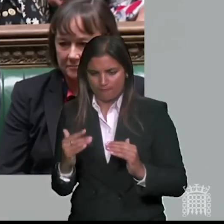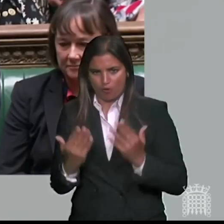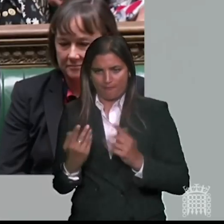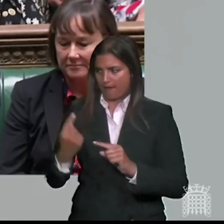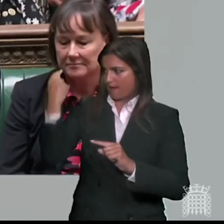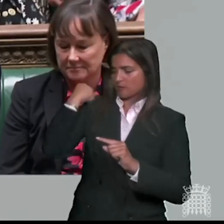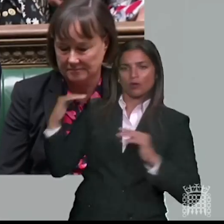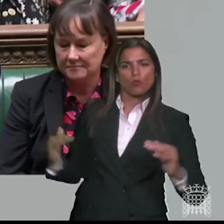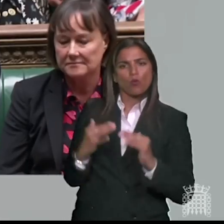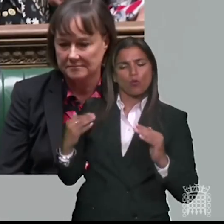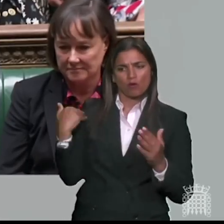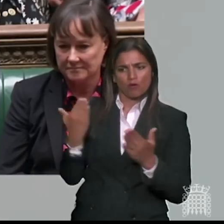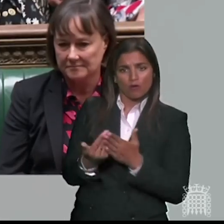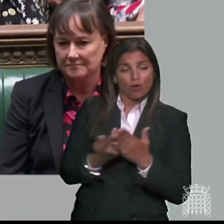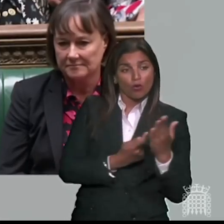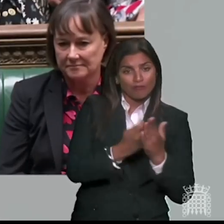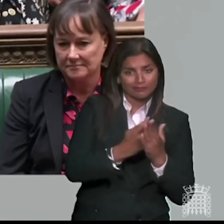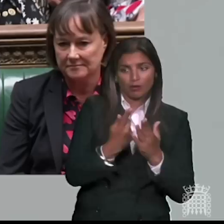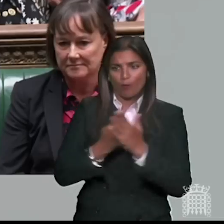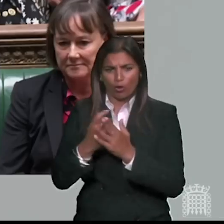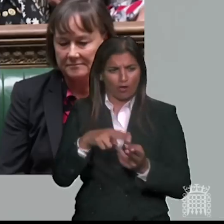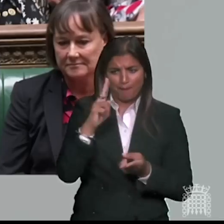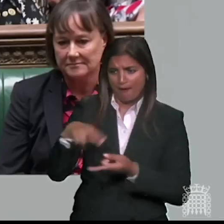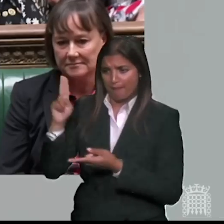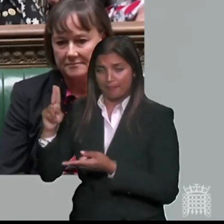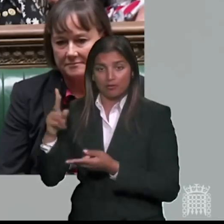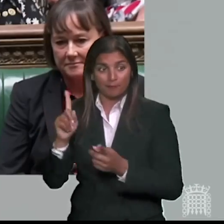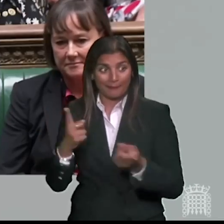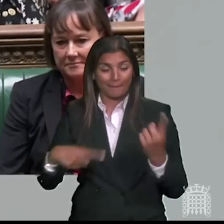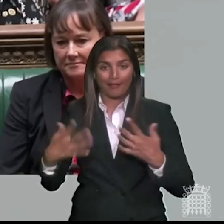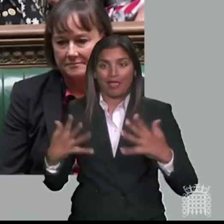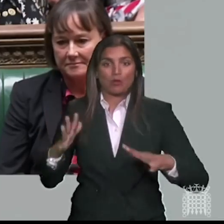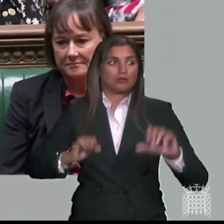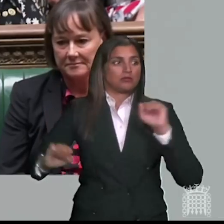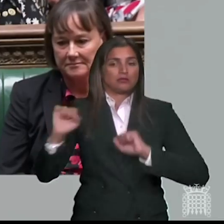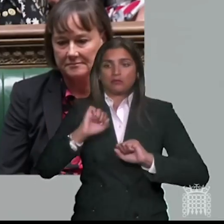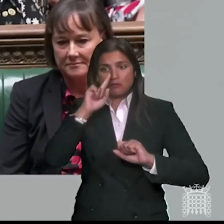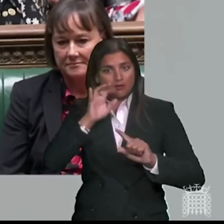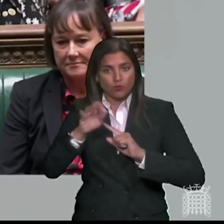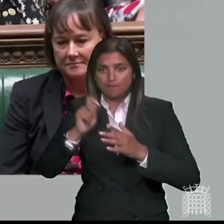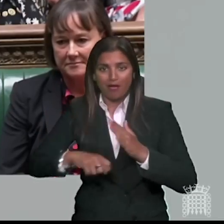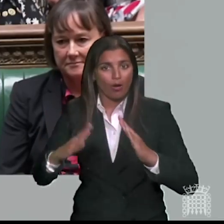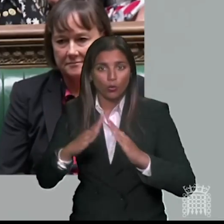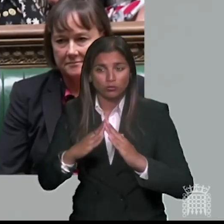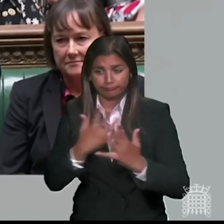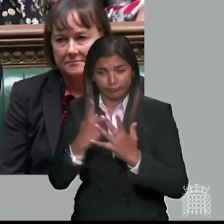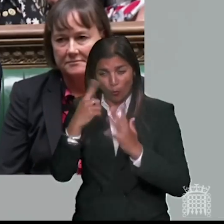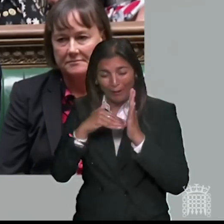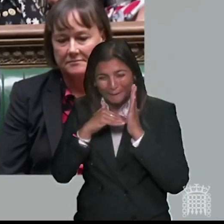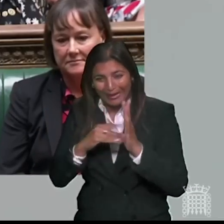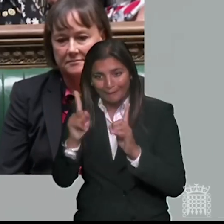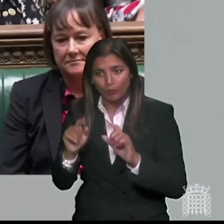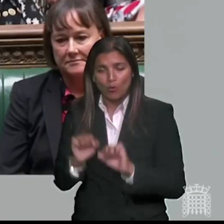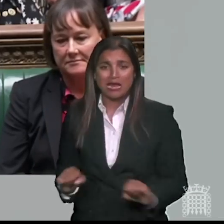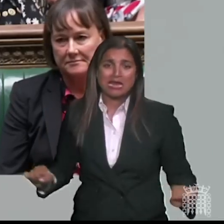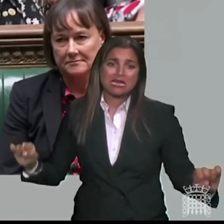mortgages are soaring, home ownership is plummeting, and over 1 million people are trapped waiting for a council house. There is one